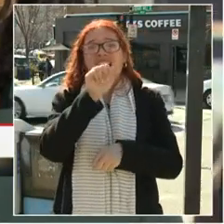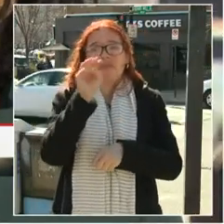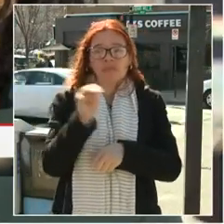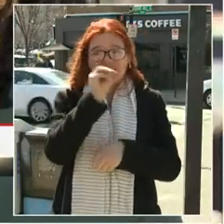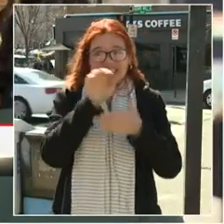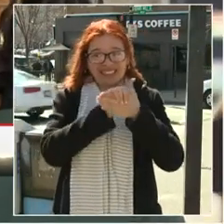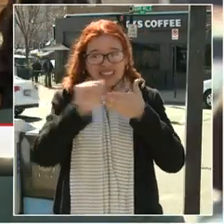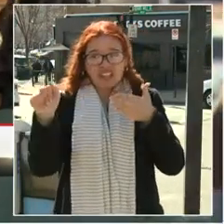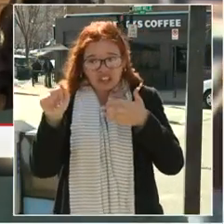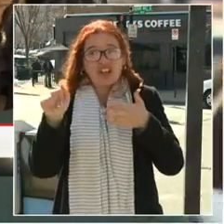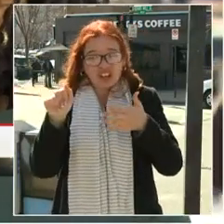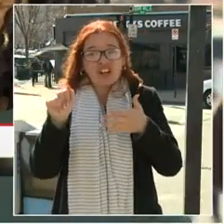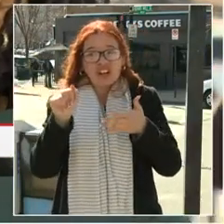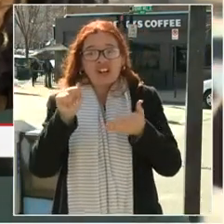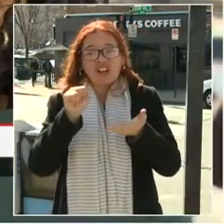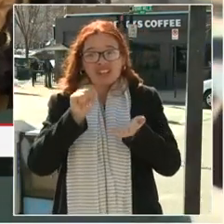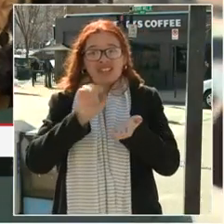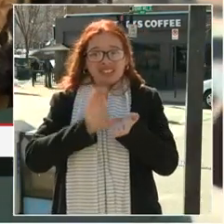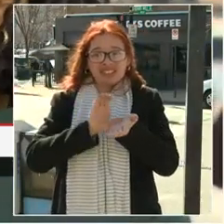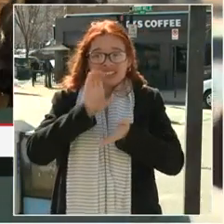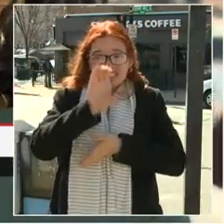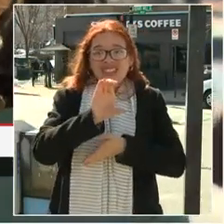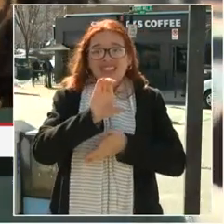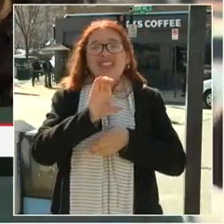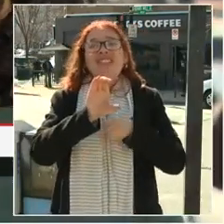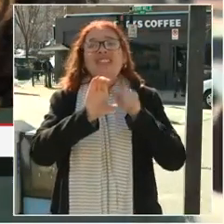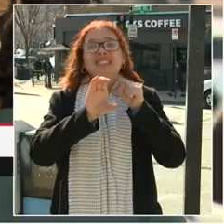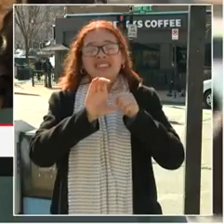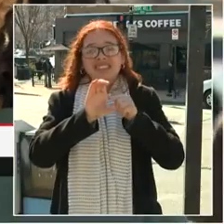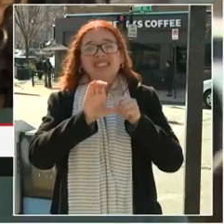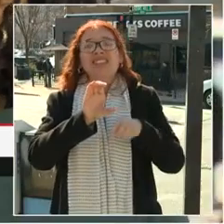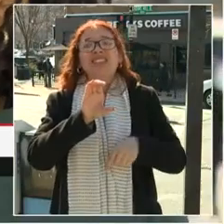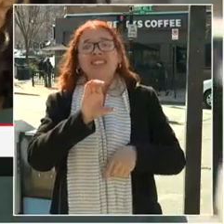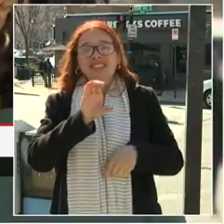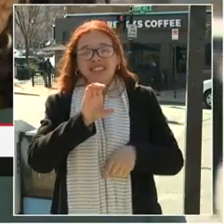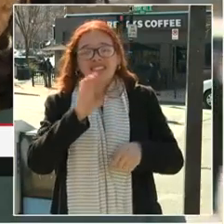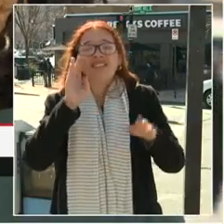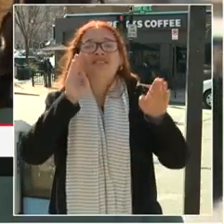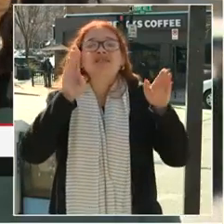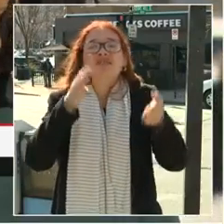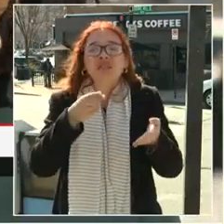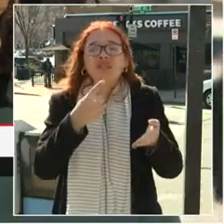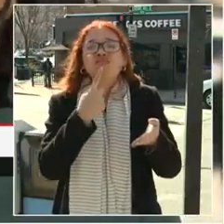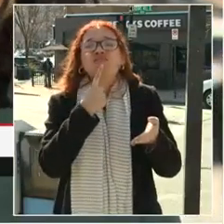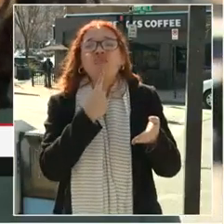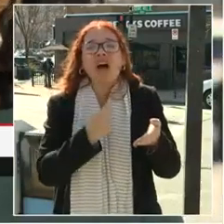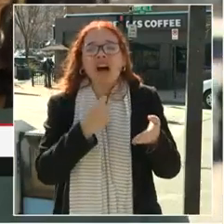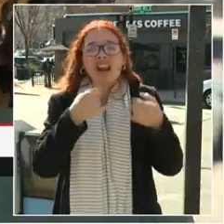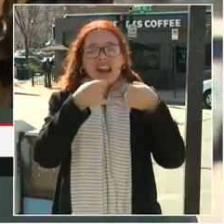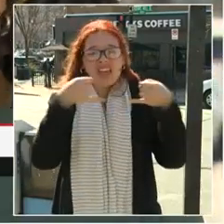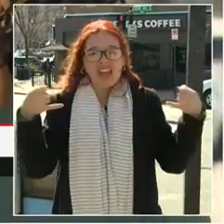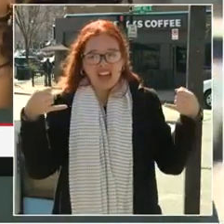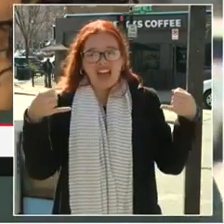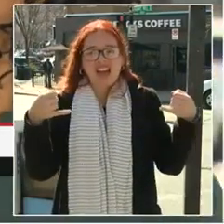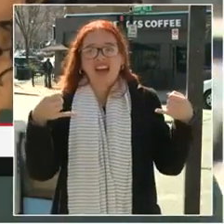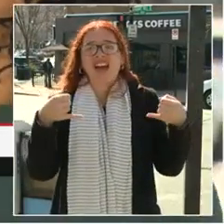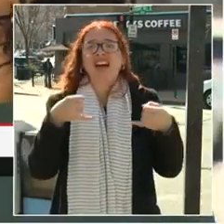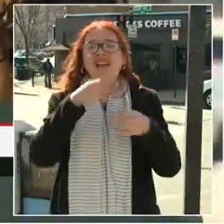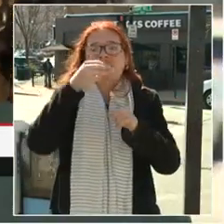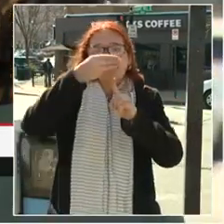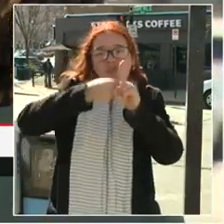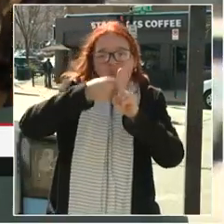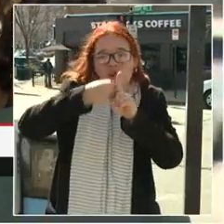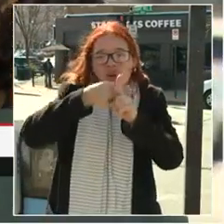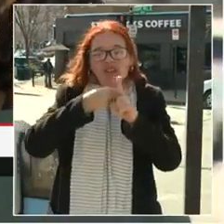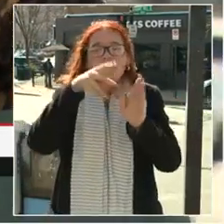example, that is really aimed at the redlining and the mortgage policies that kept